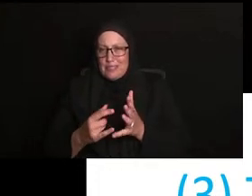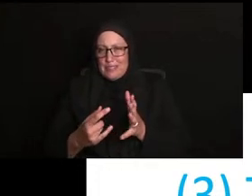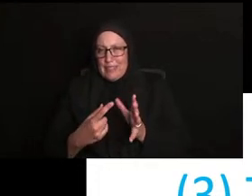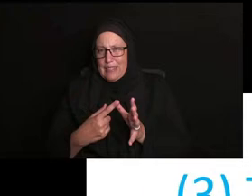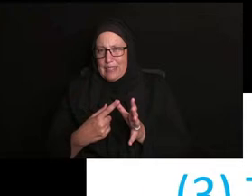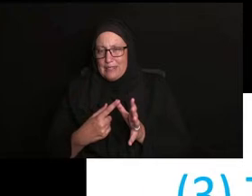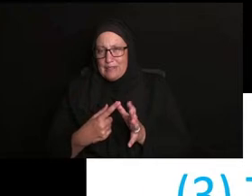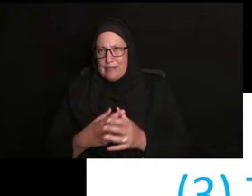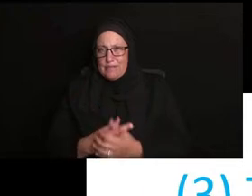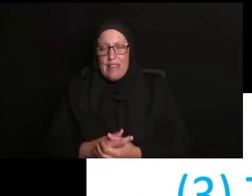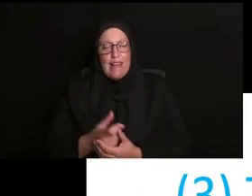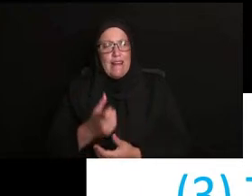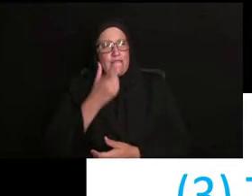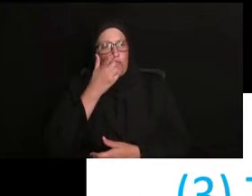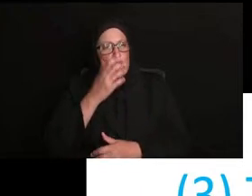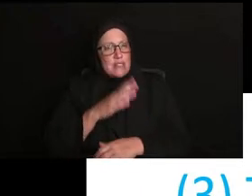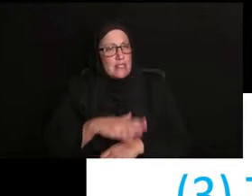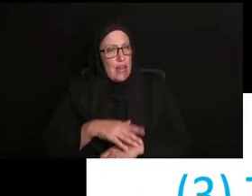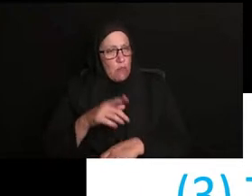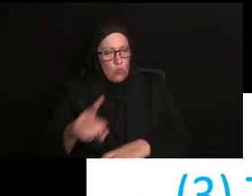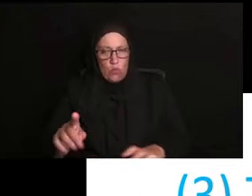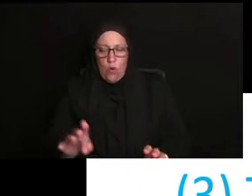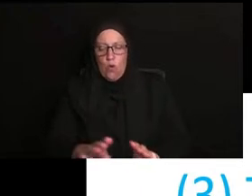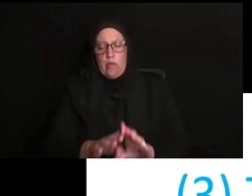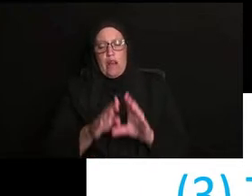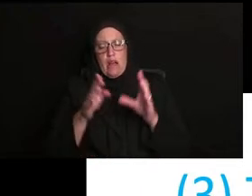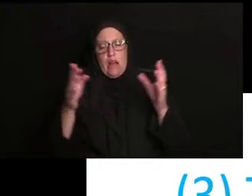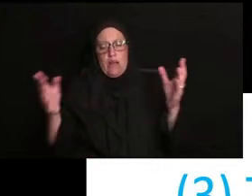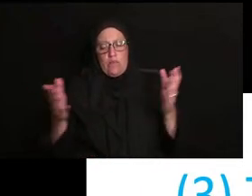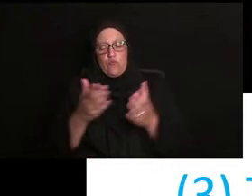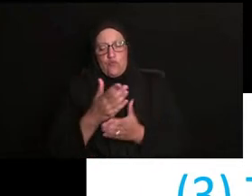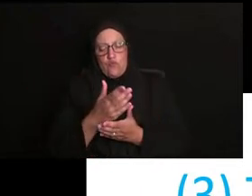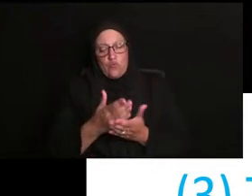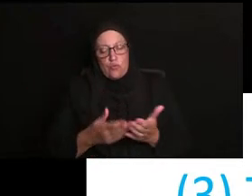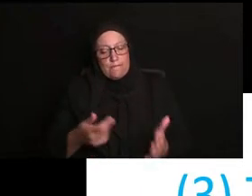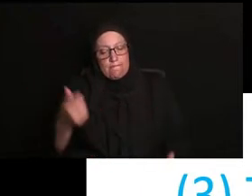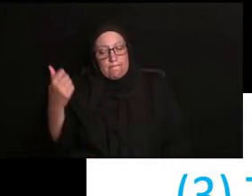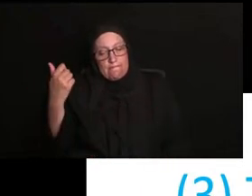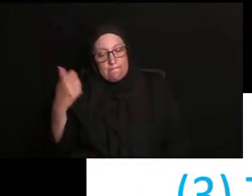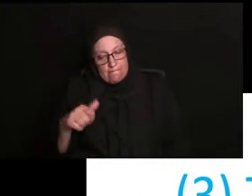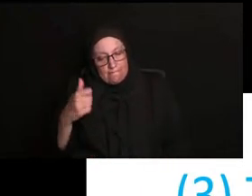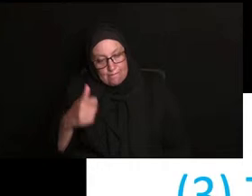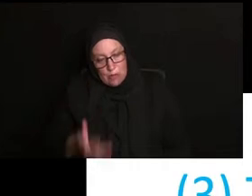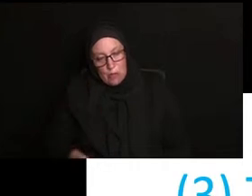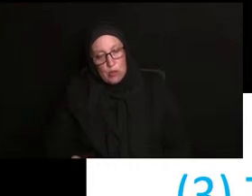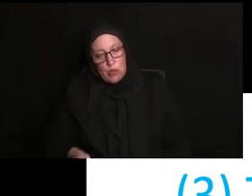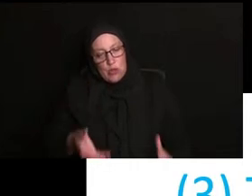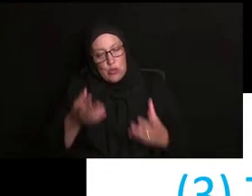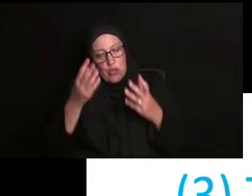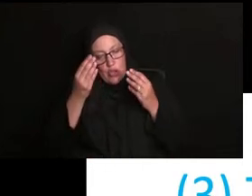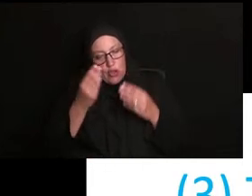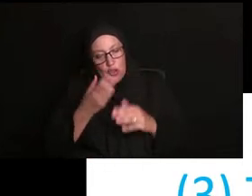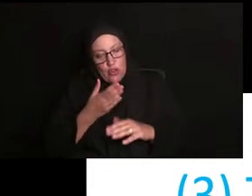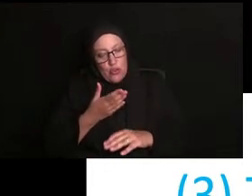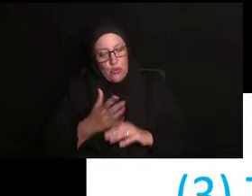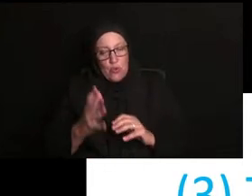ulama say this, every time I open up this story, I derive new wisdom and new